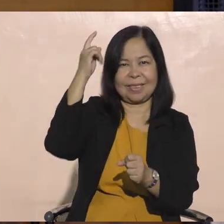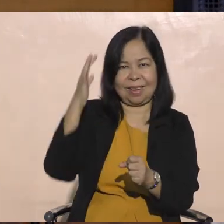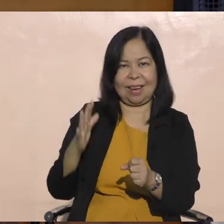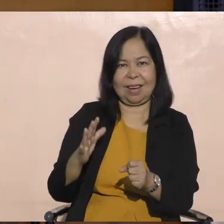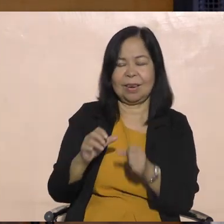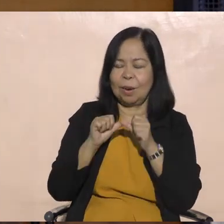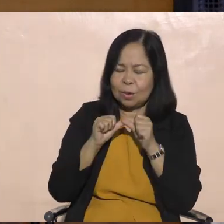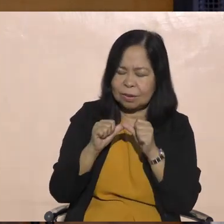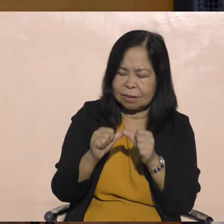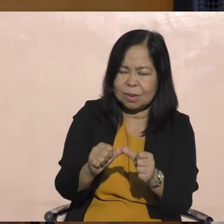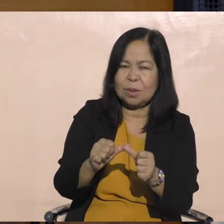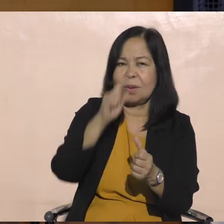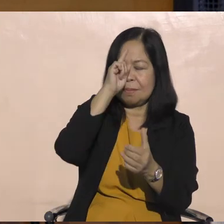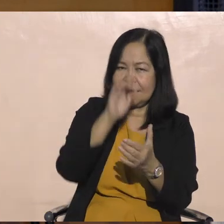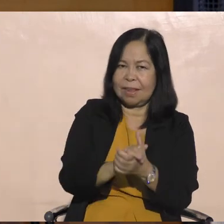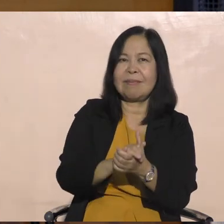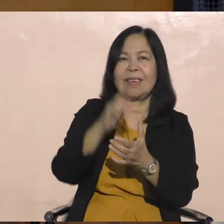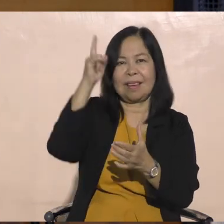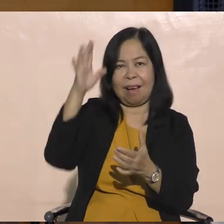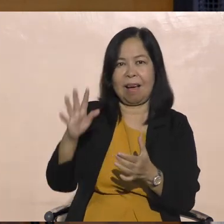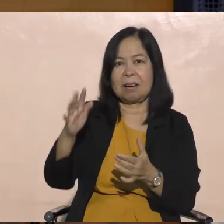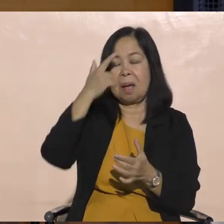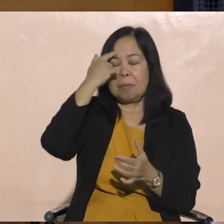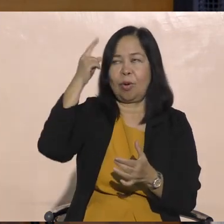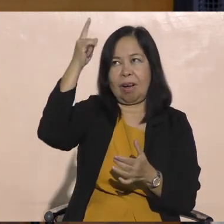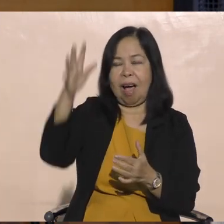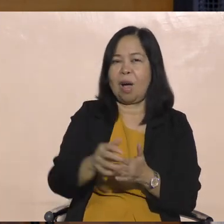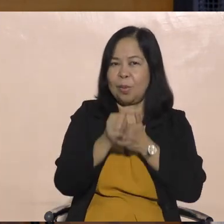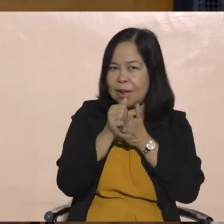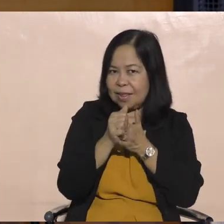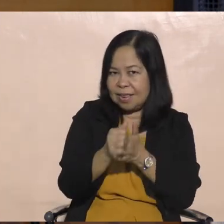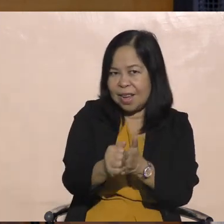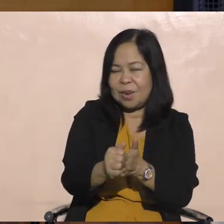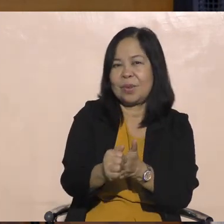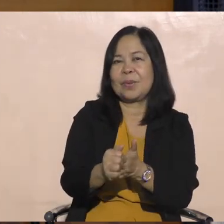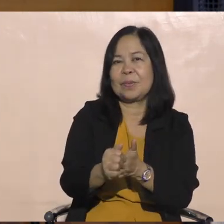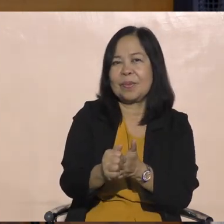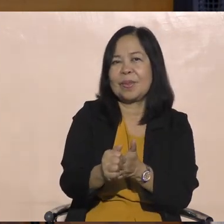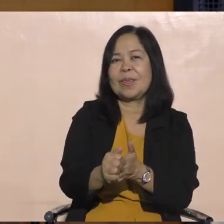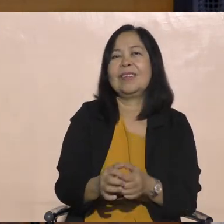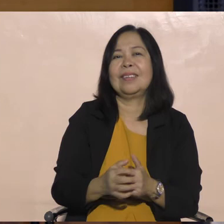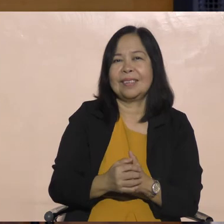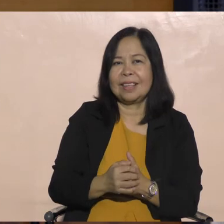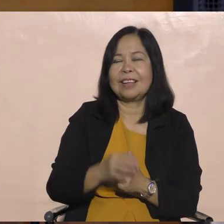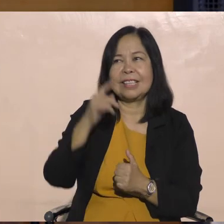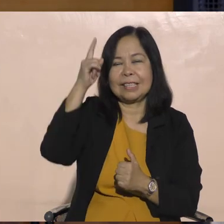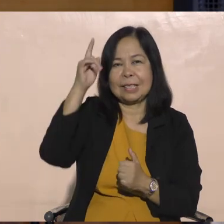Hallelujah. Because God will see you through. Because God has always the final